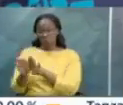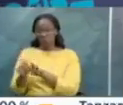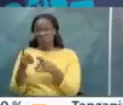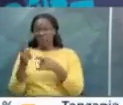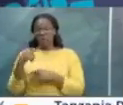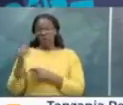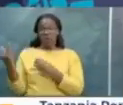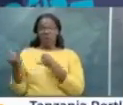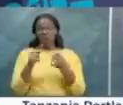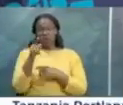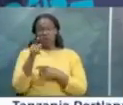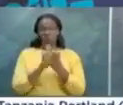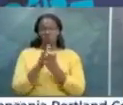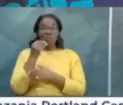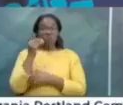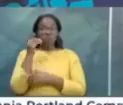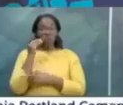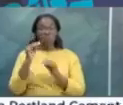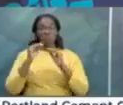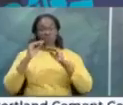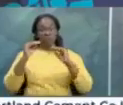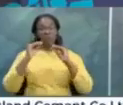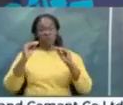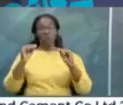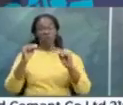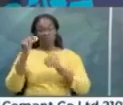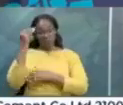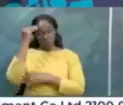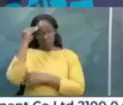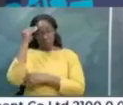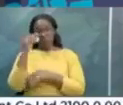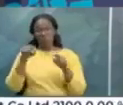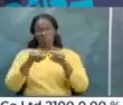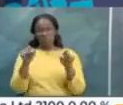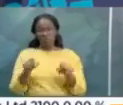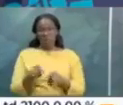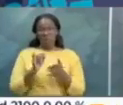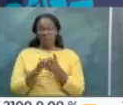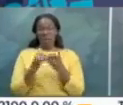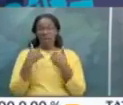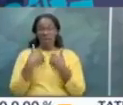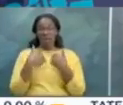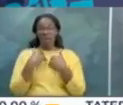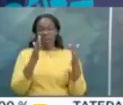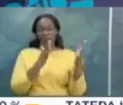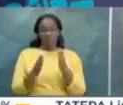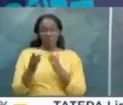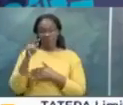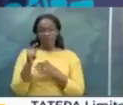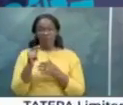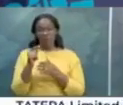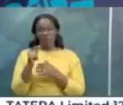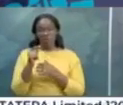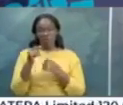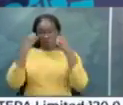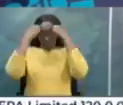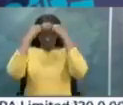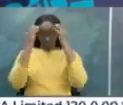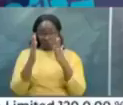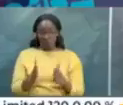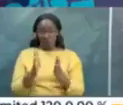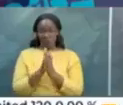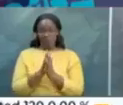uses the Nyumbani Edu Pack, a 2-week educational packet that has been prepared for our learners and with